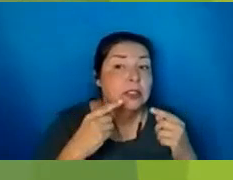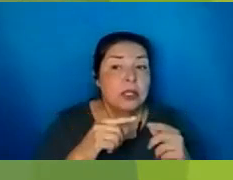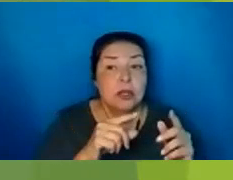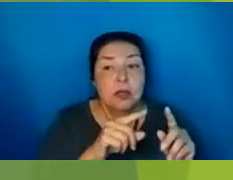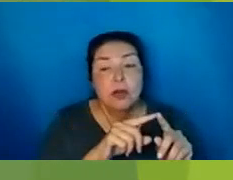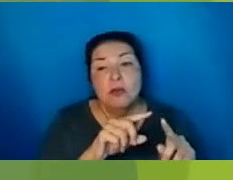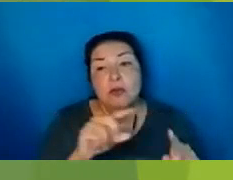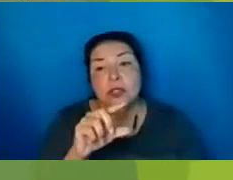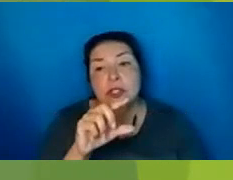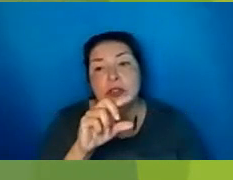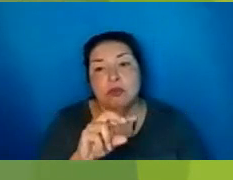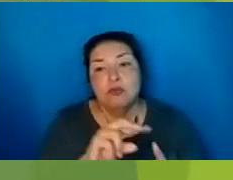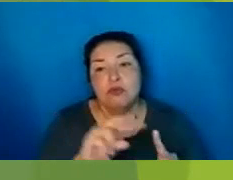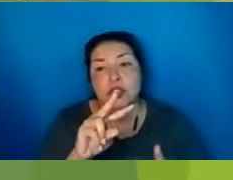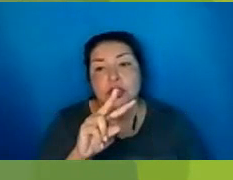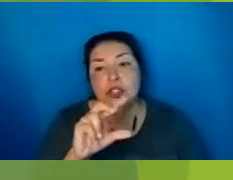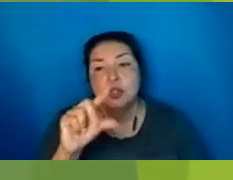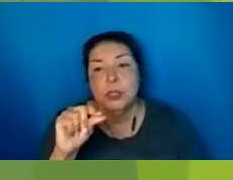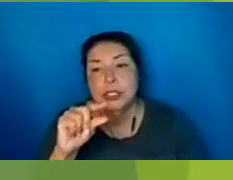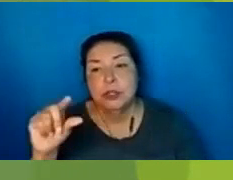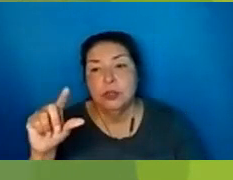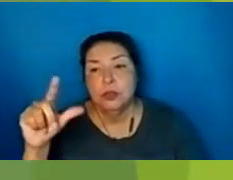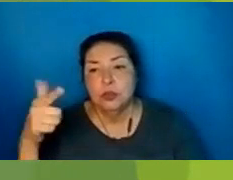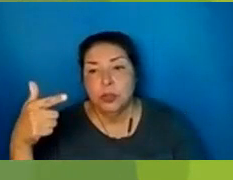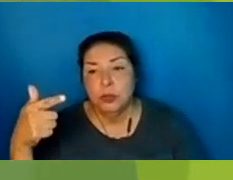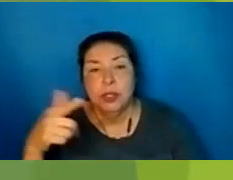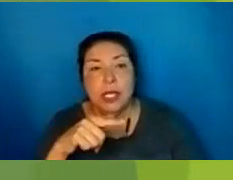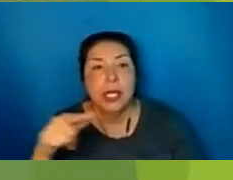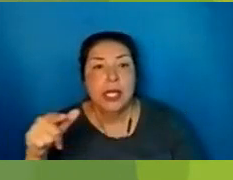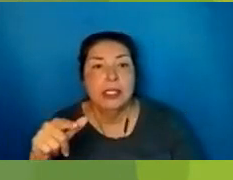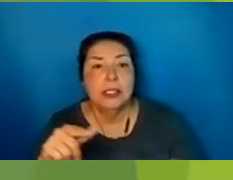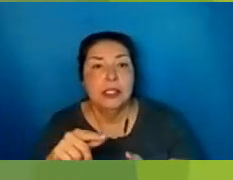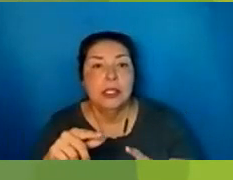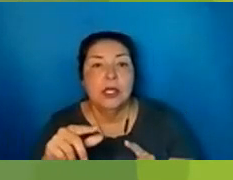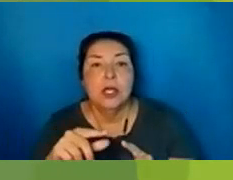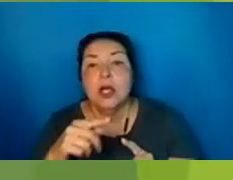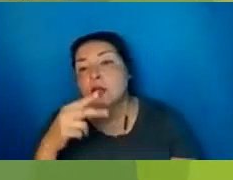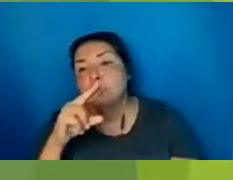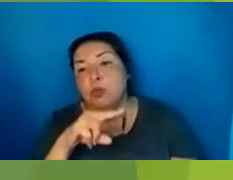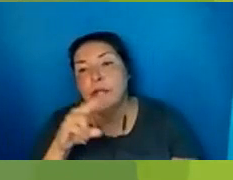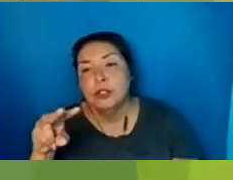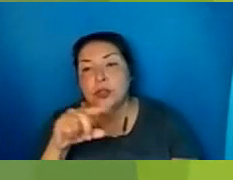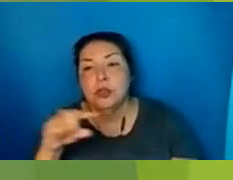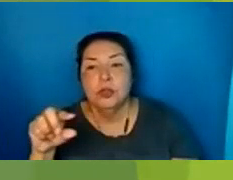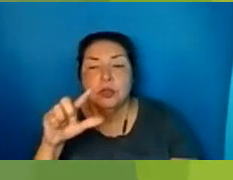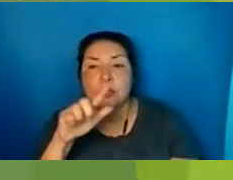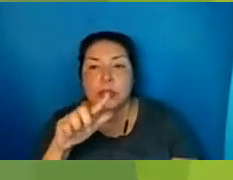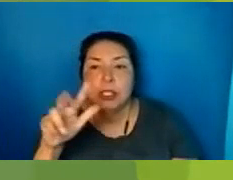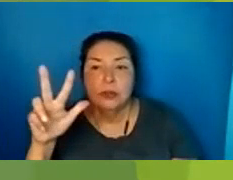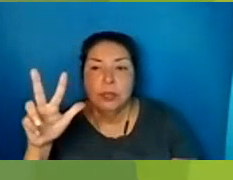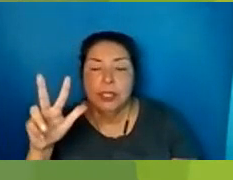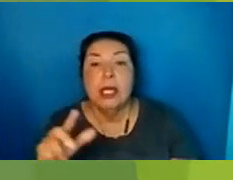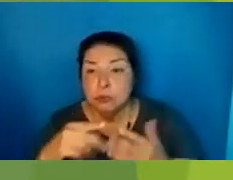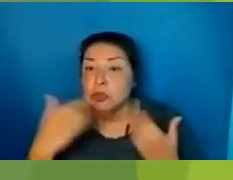the second set's 22 to 23, which brings us to the end of the chapter. And with that, let's begin our